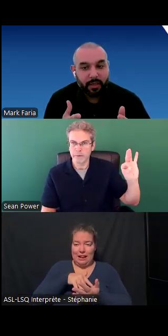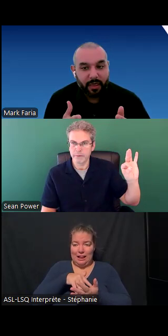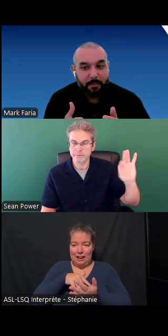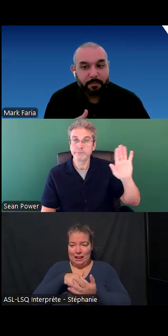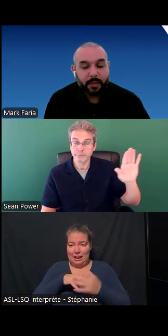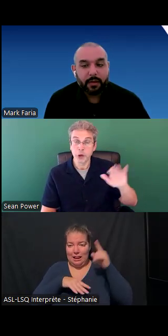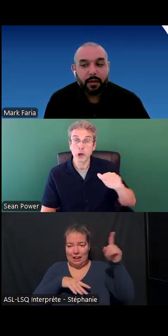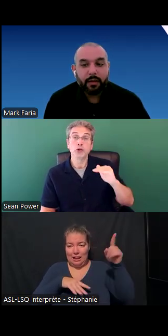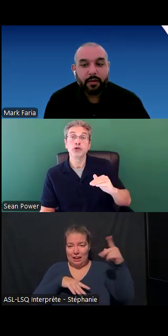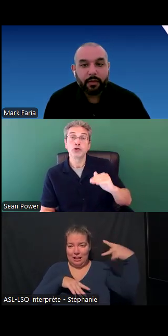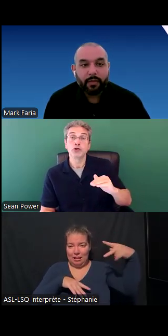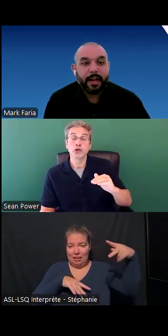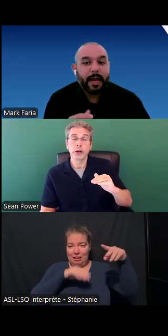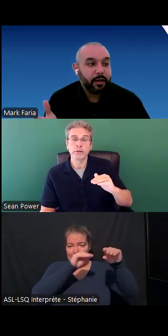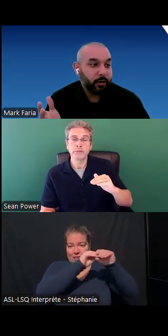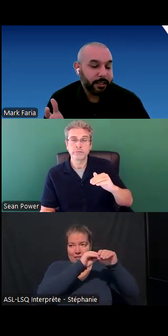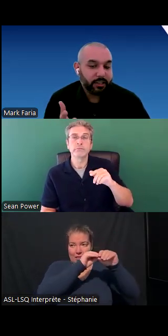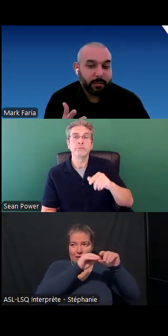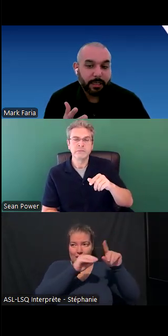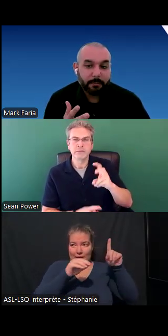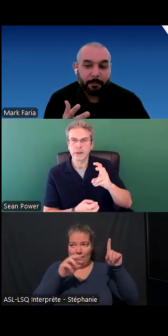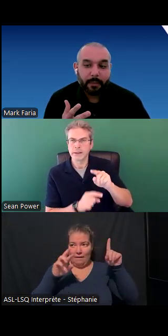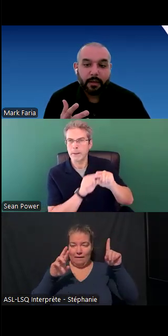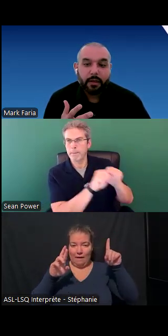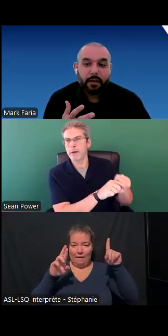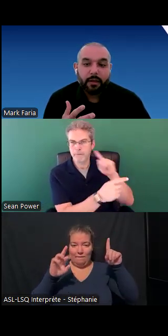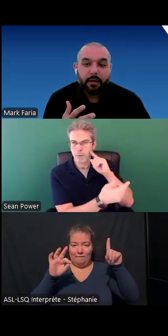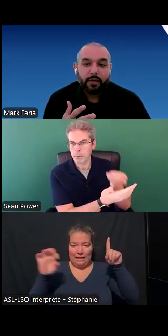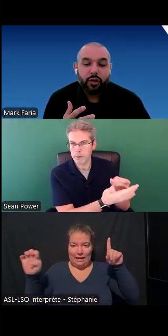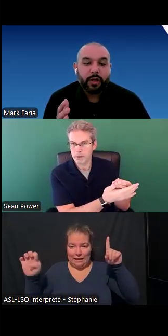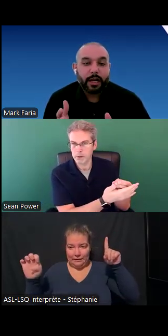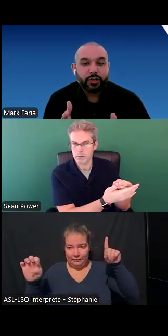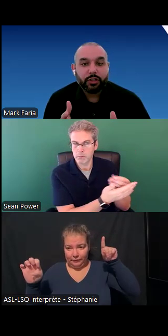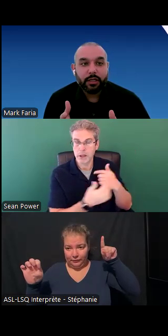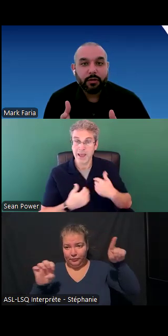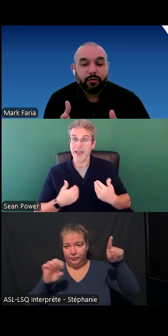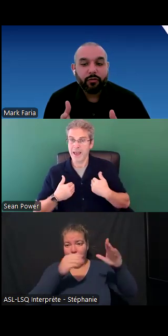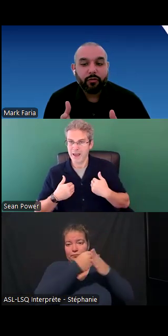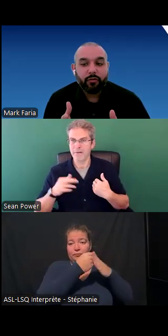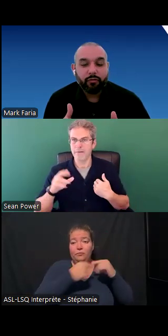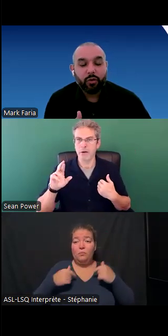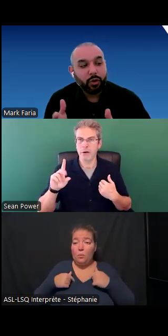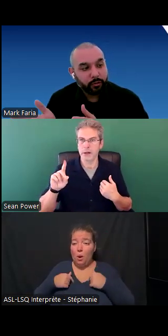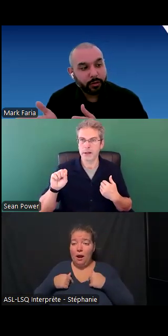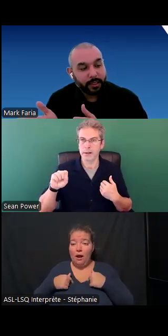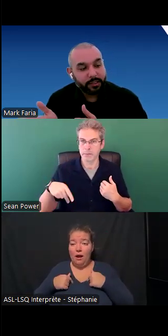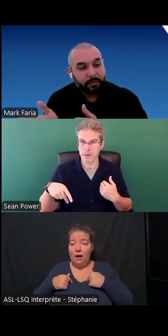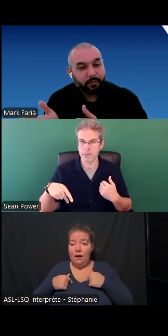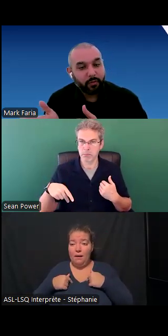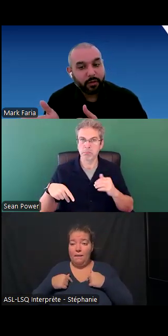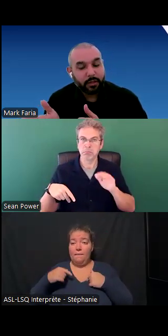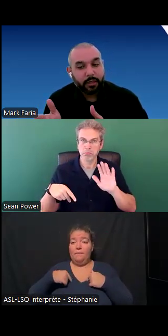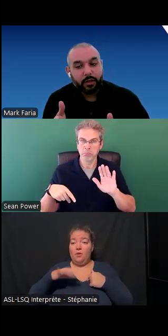dependent on them that had an RDSP. You can actually roll over, like I